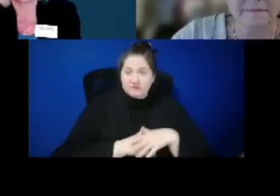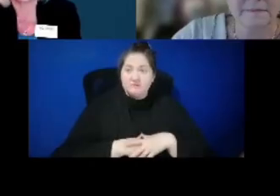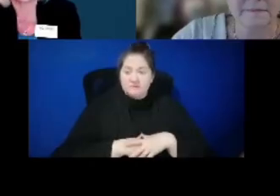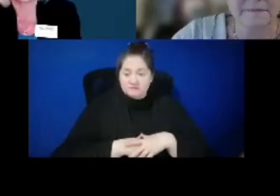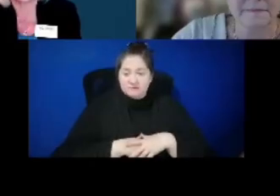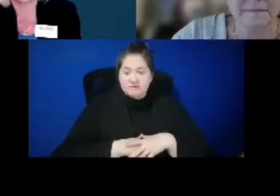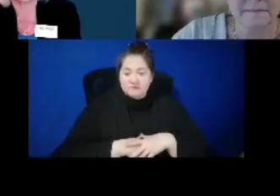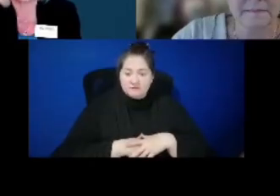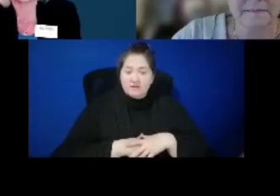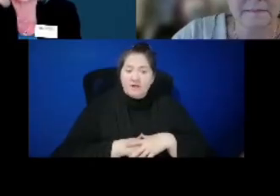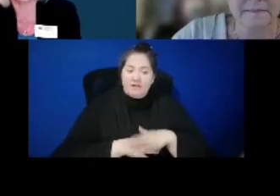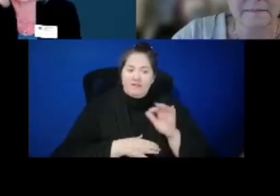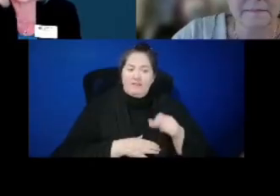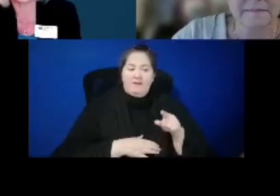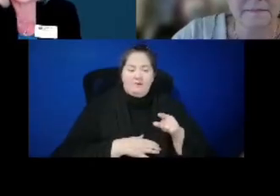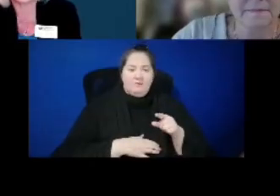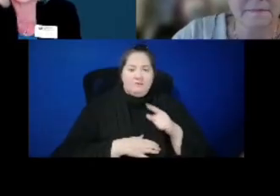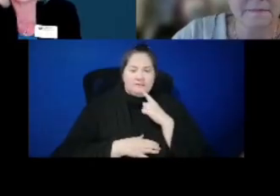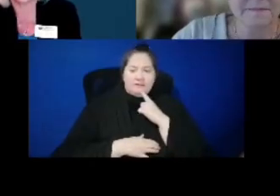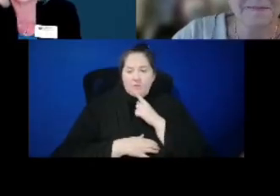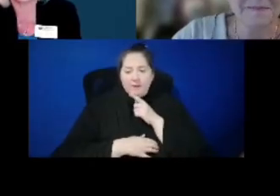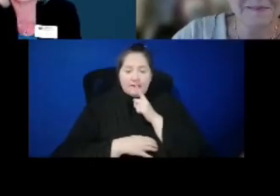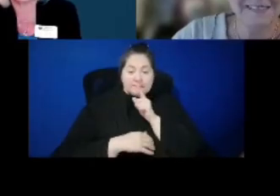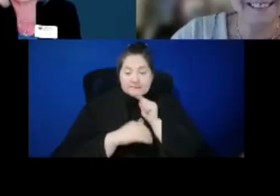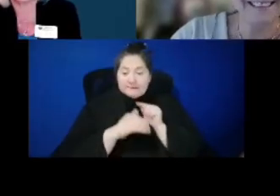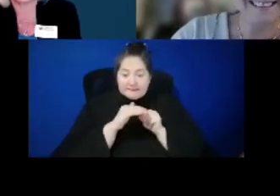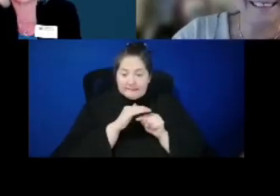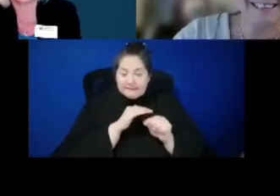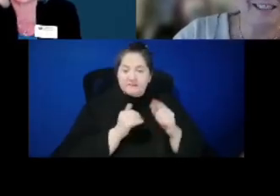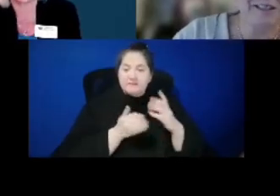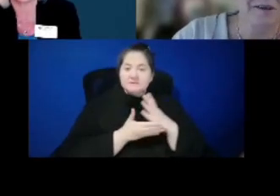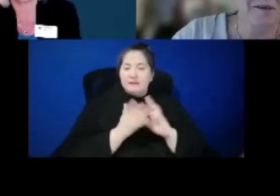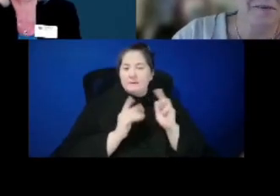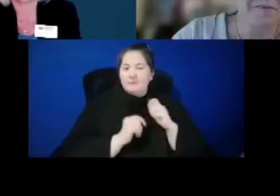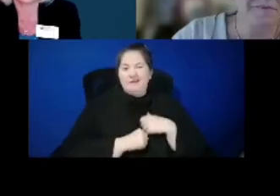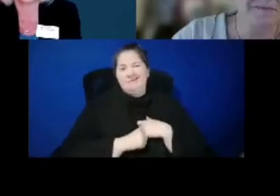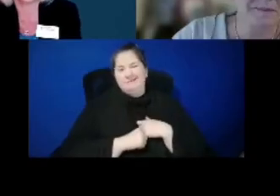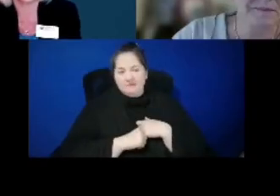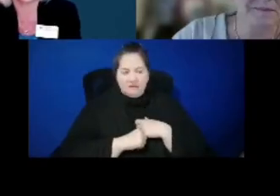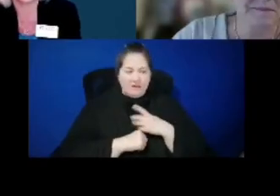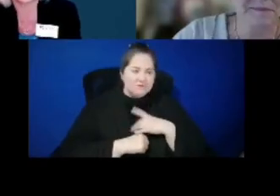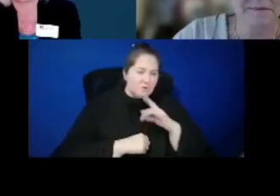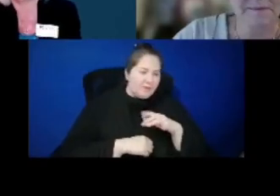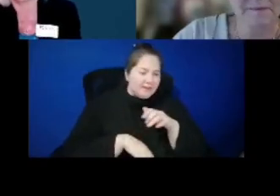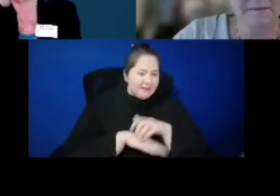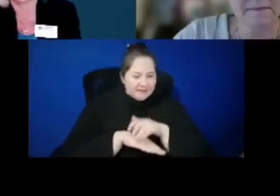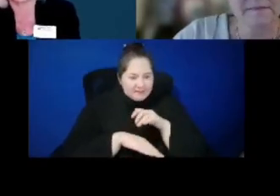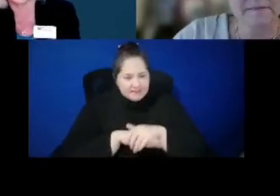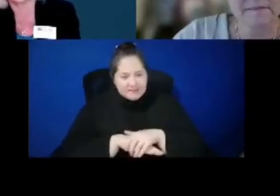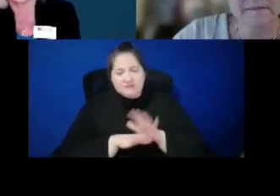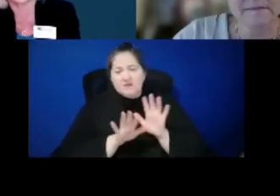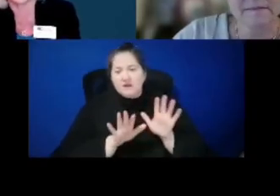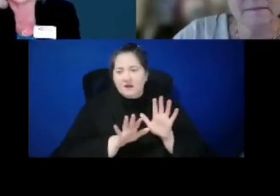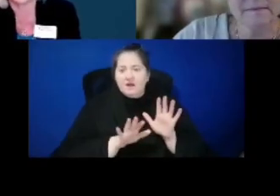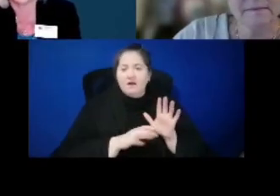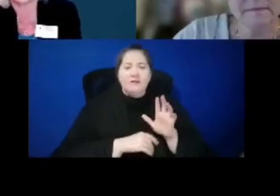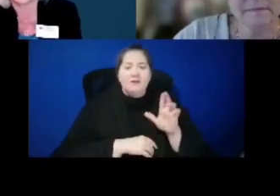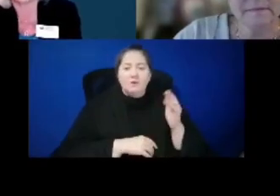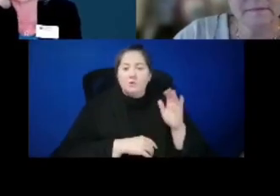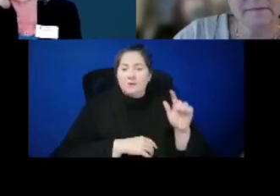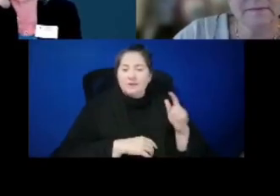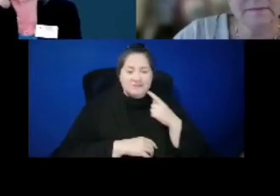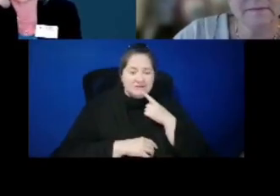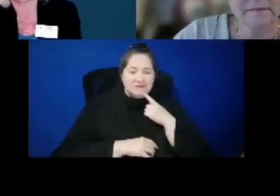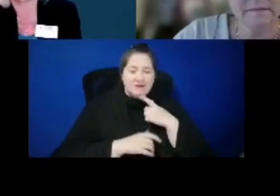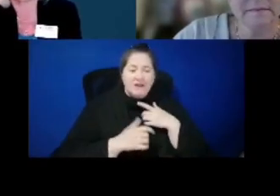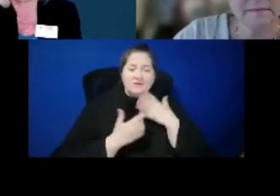So this is, we say we sneak it in there because some people may be like, oh, I don't like English, or just like Rachel said,